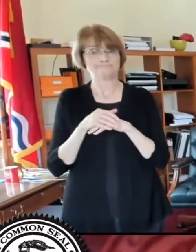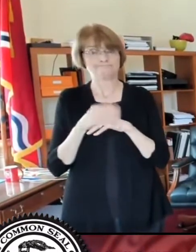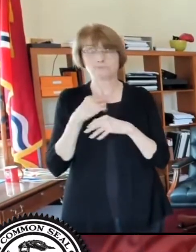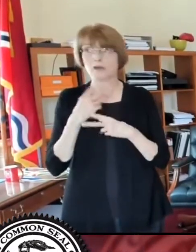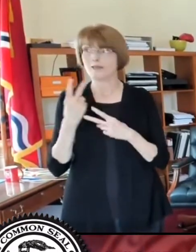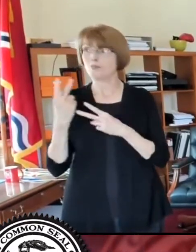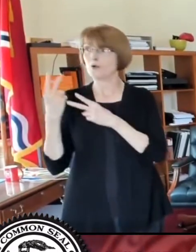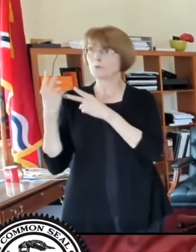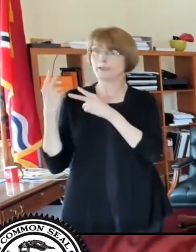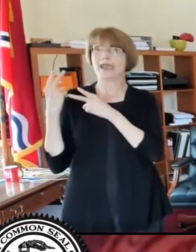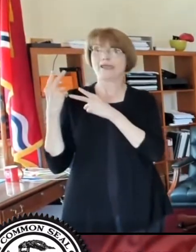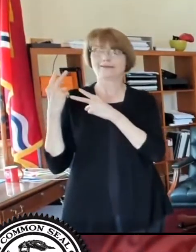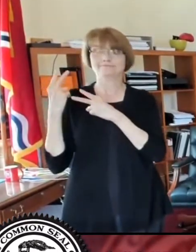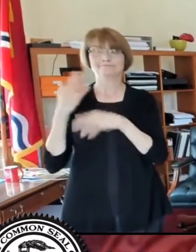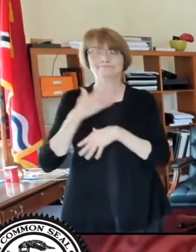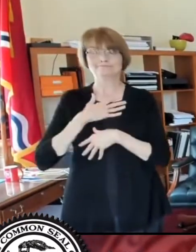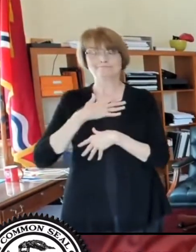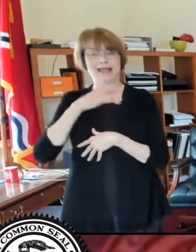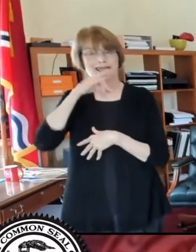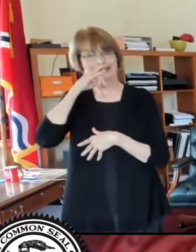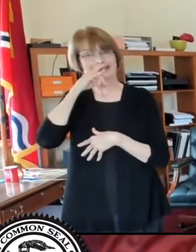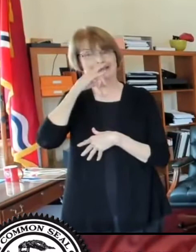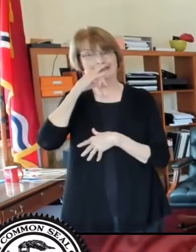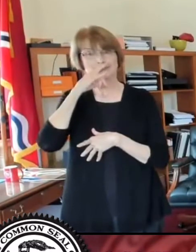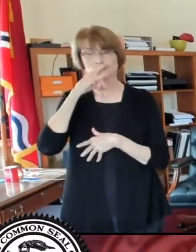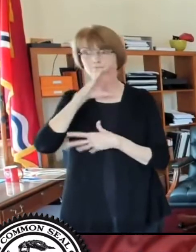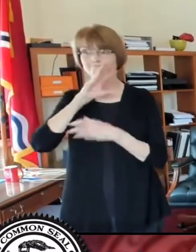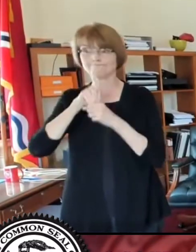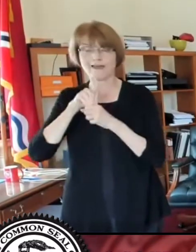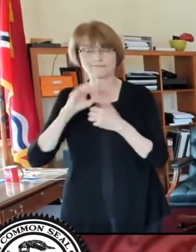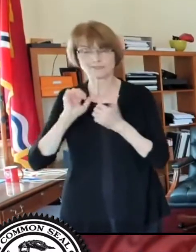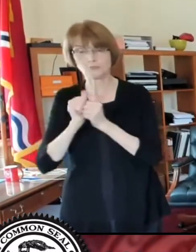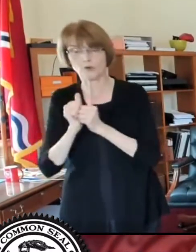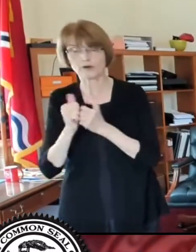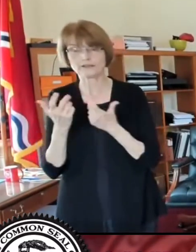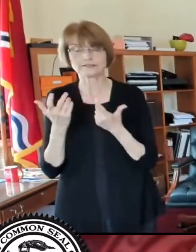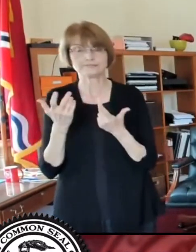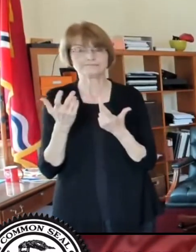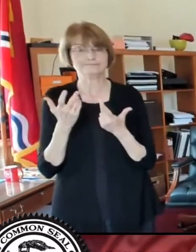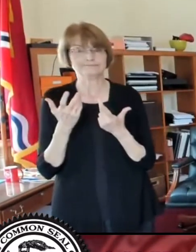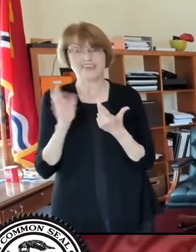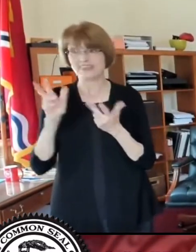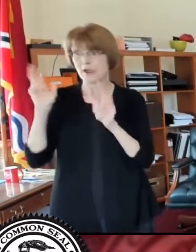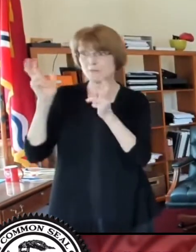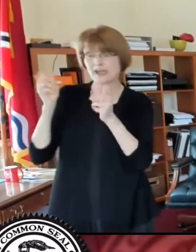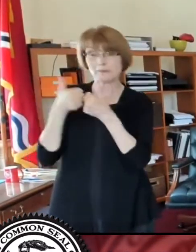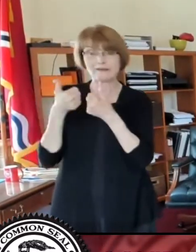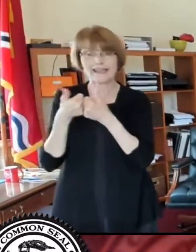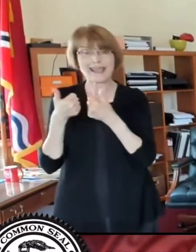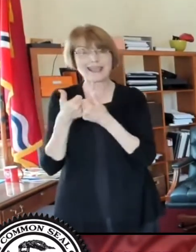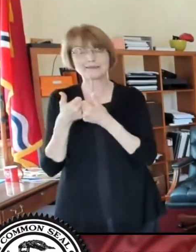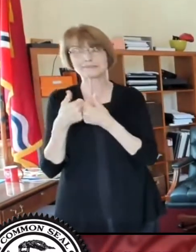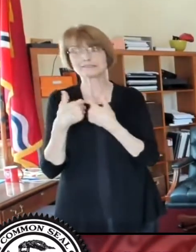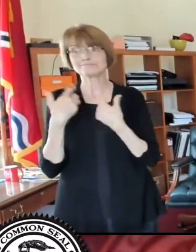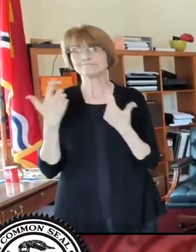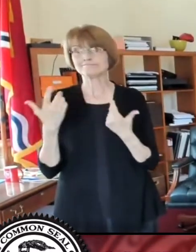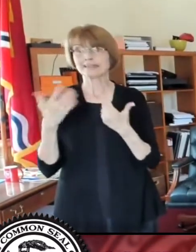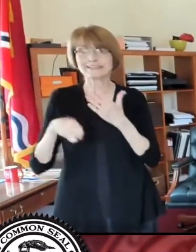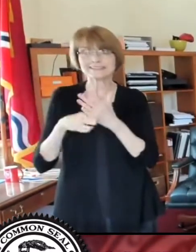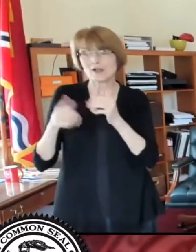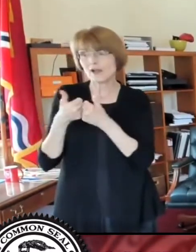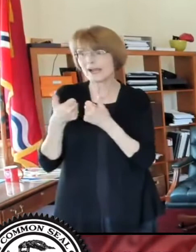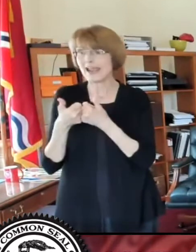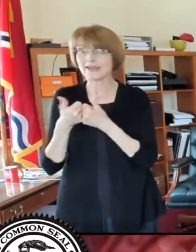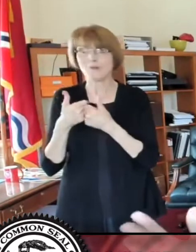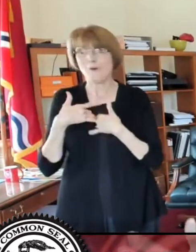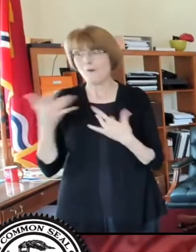times were when my kids played sports. I would have rather gone to one of their basketball games or soccer games